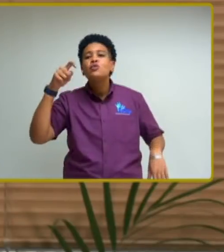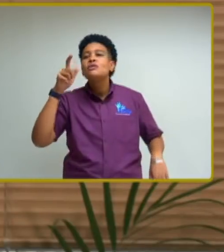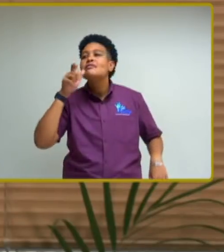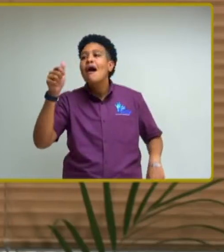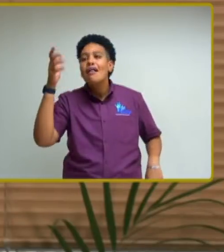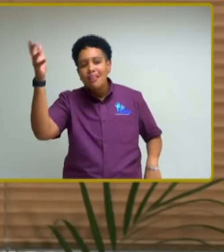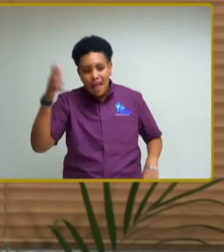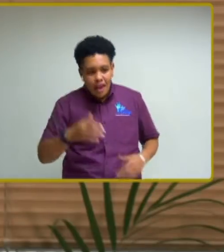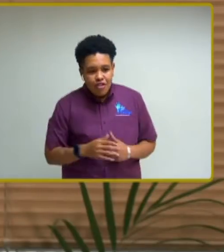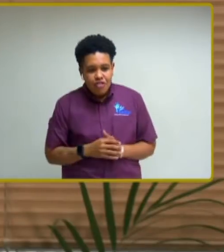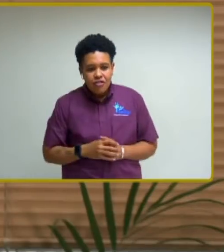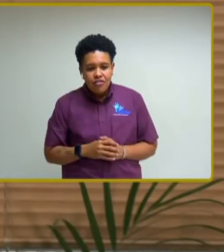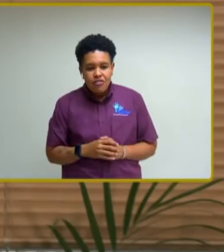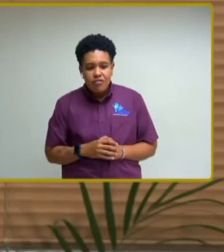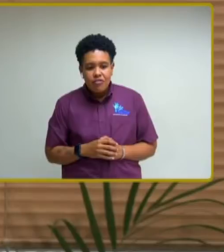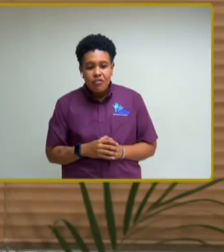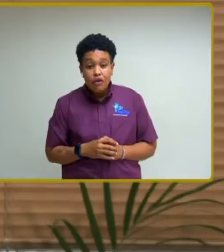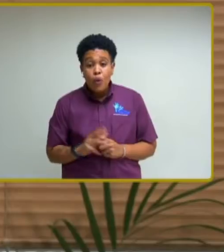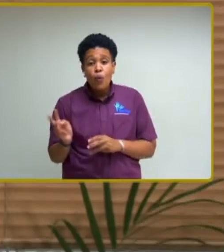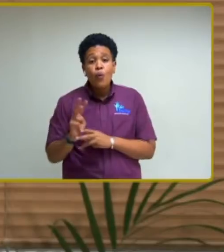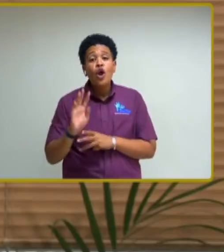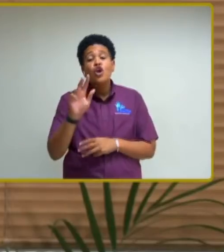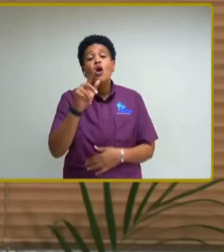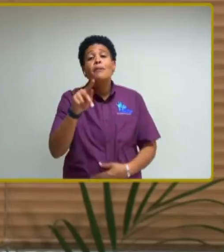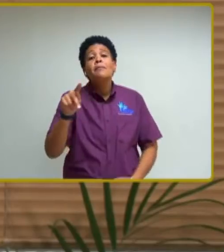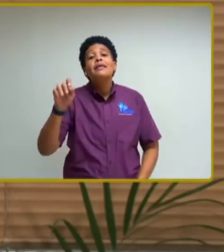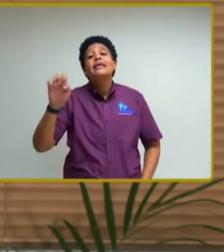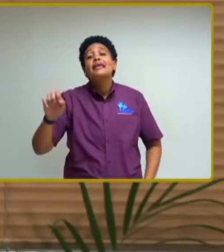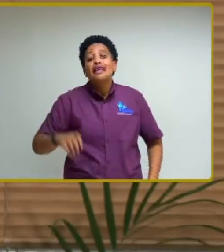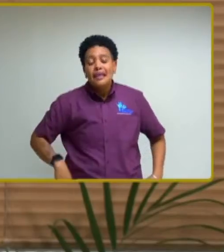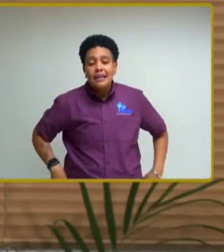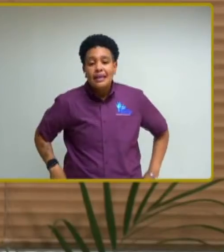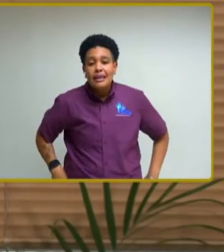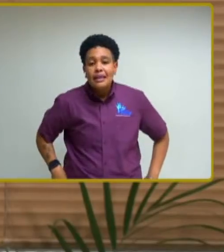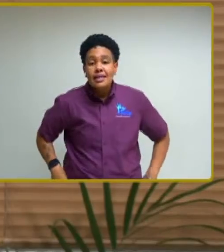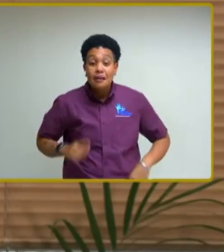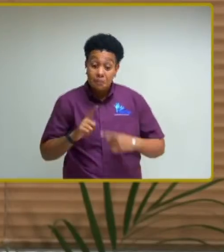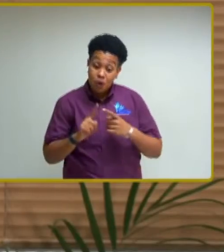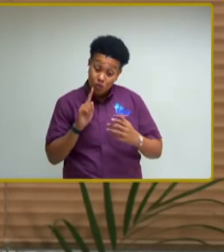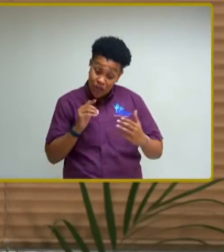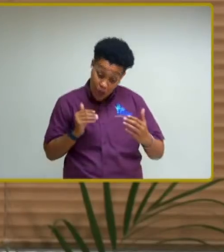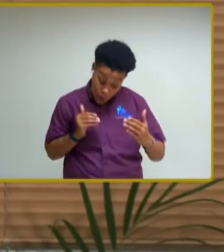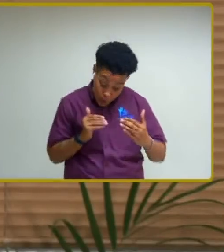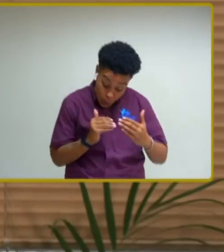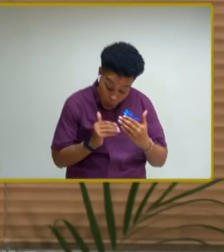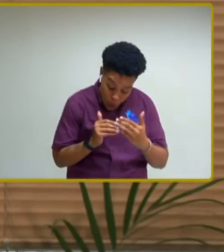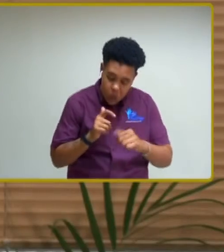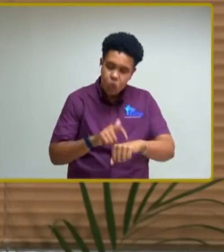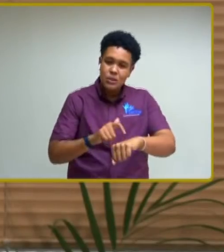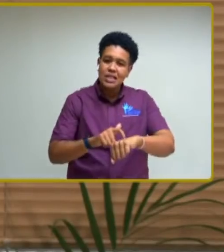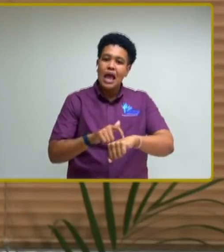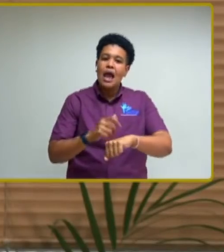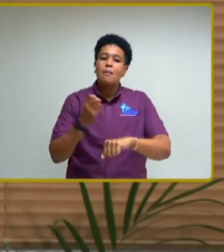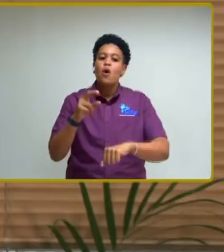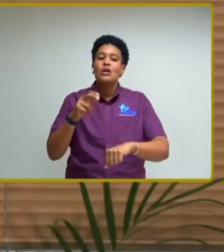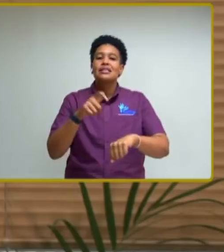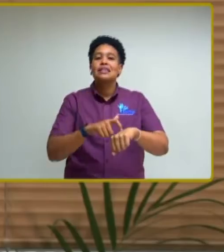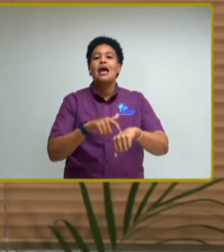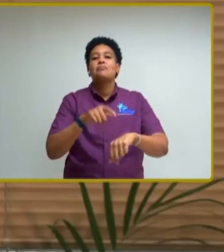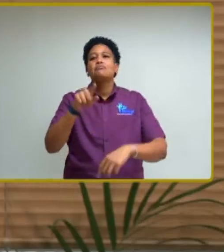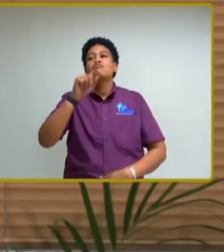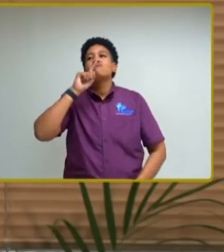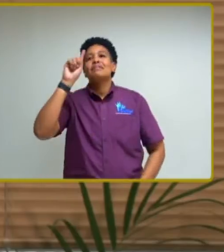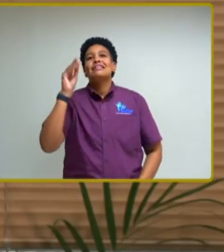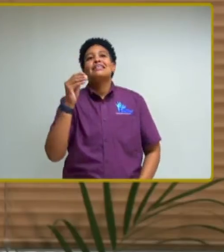there. Wear your PPEs and come close to the time or at the time that you have